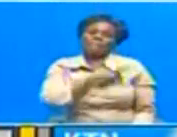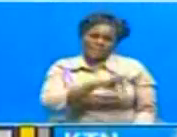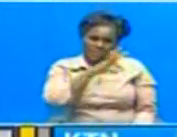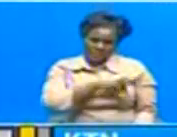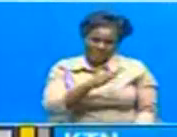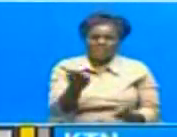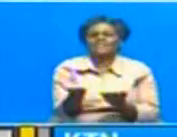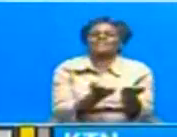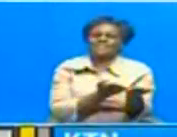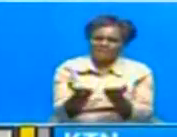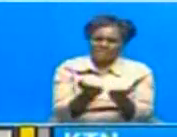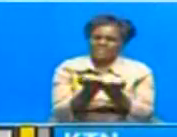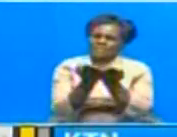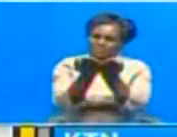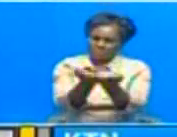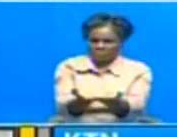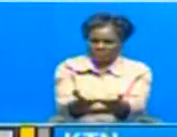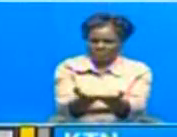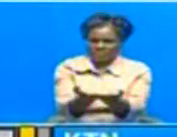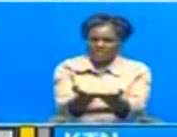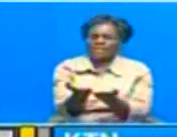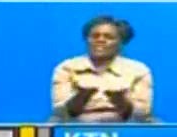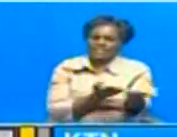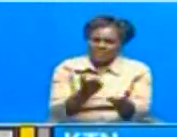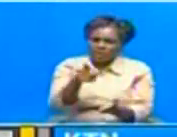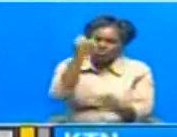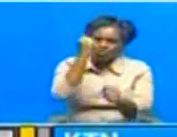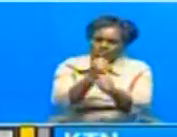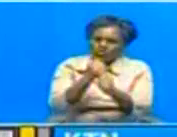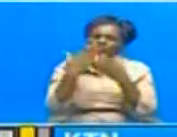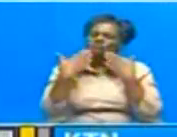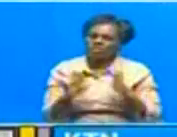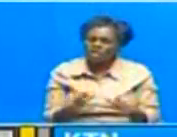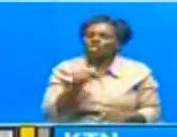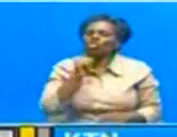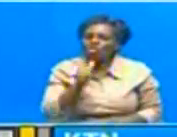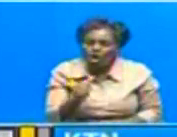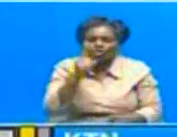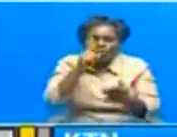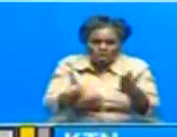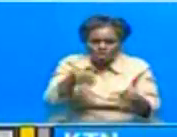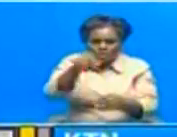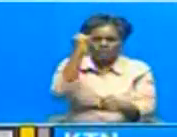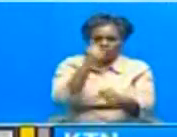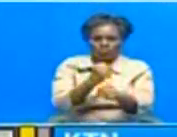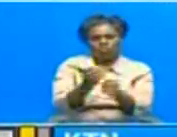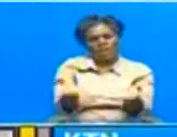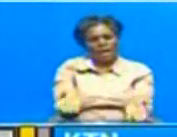for services rendered, are for something that you've already done, not what you are doing currently.